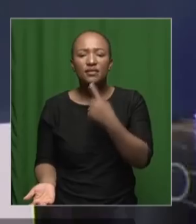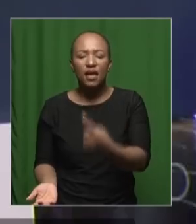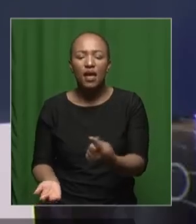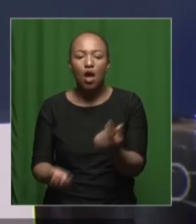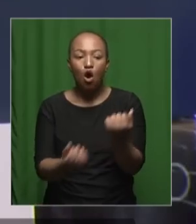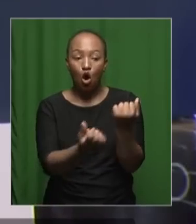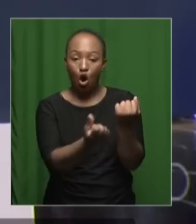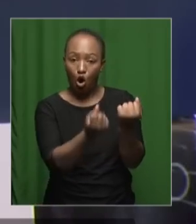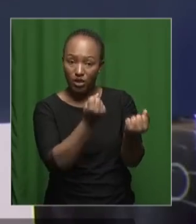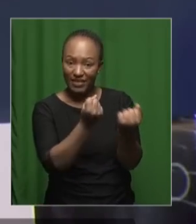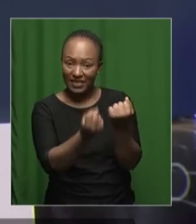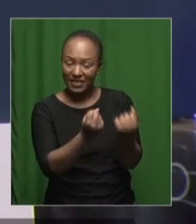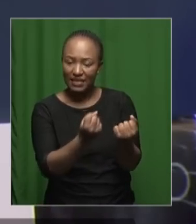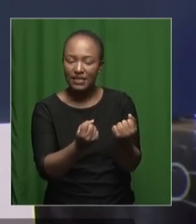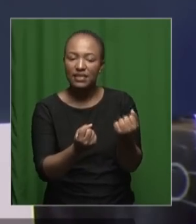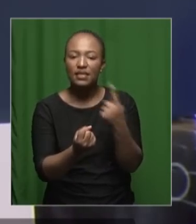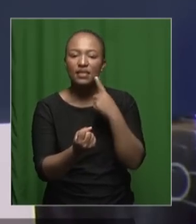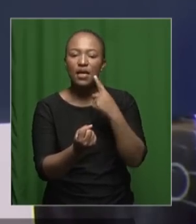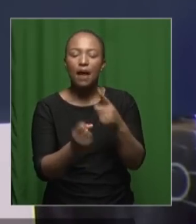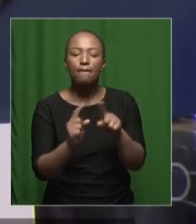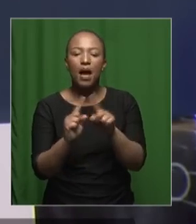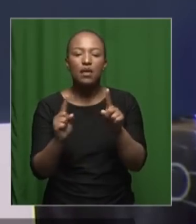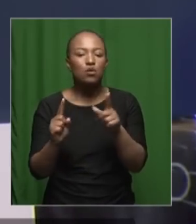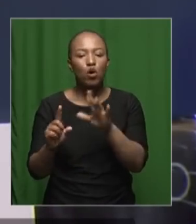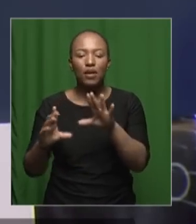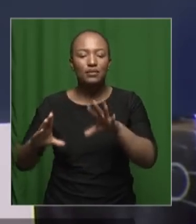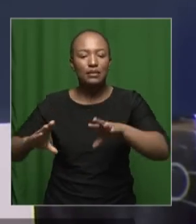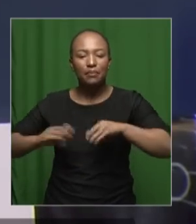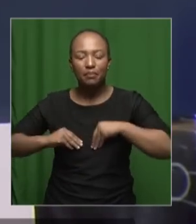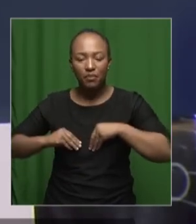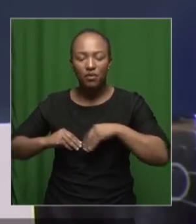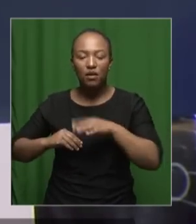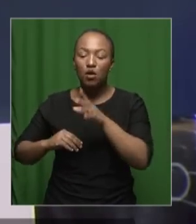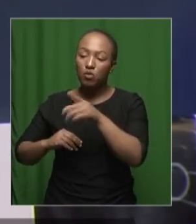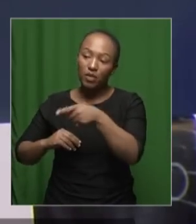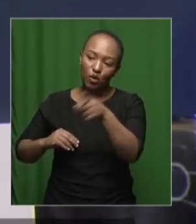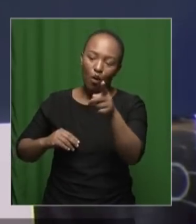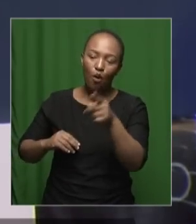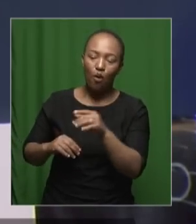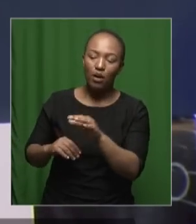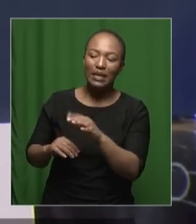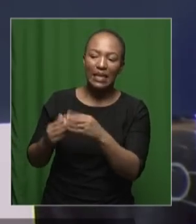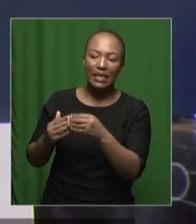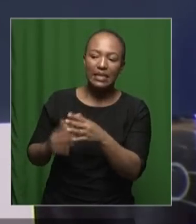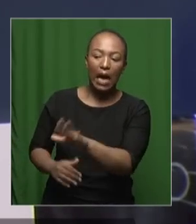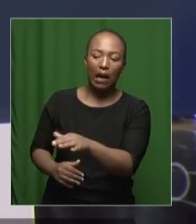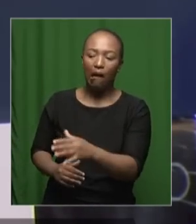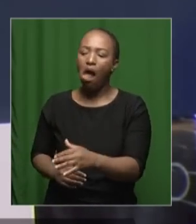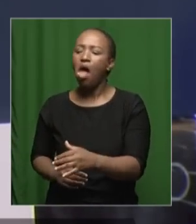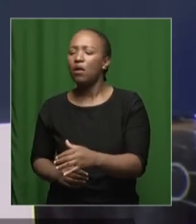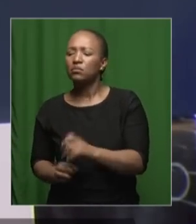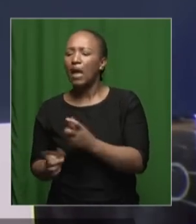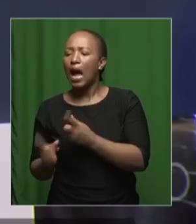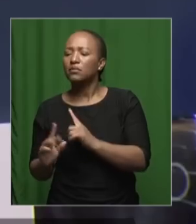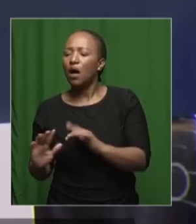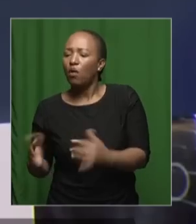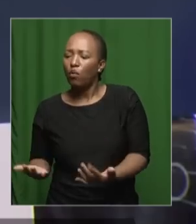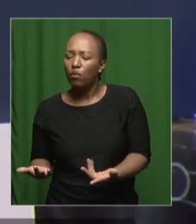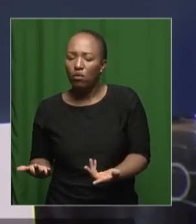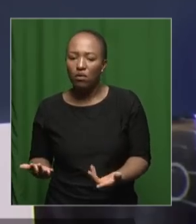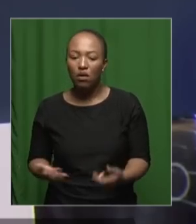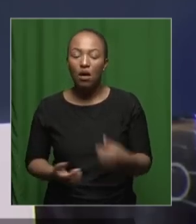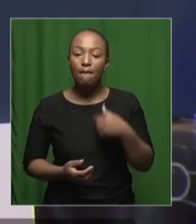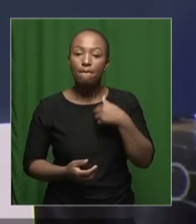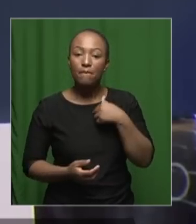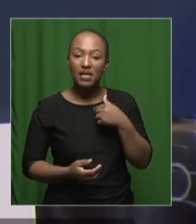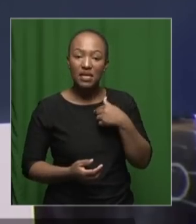of law. But he can't accept the facts because he must go and ask his leader how to answer this question. I come from a